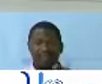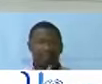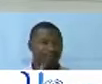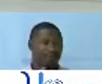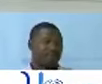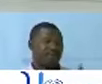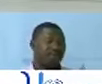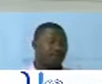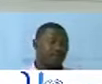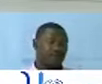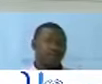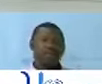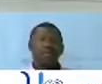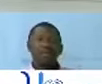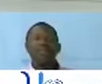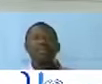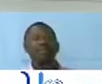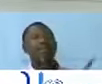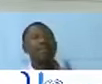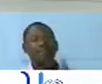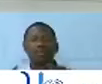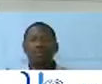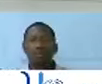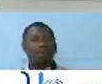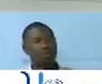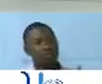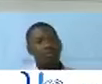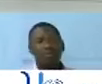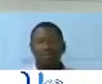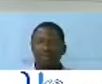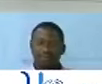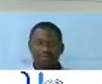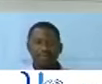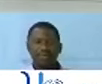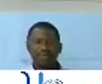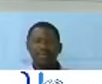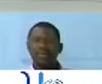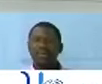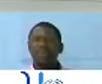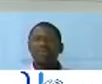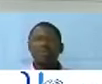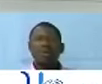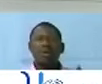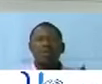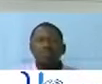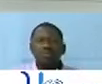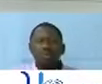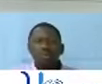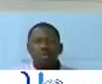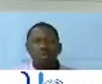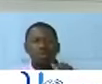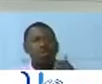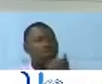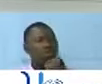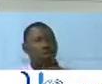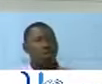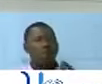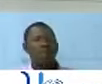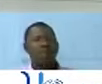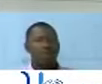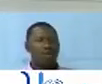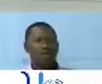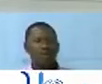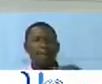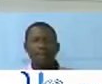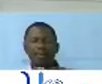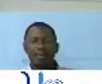means. He used. Ci anam yu uté. So there were a minority of our members. Amna ñu néwna ci suñ suñ